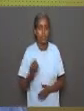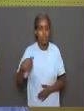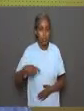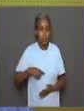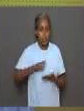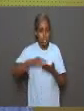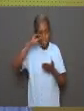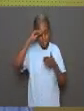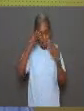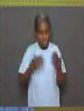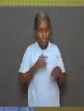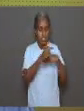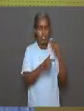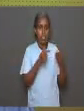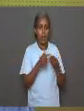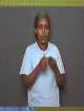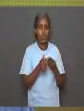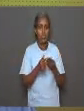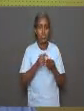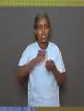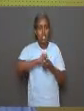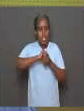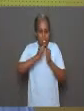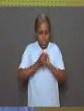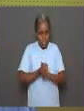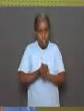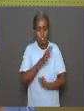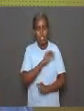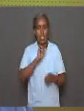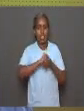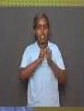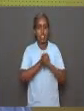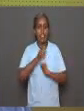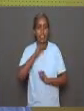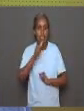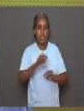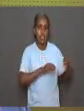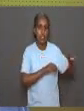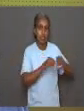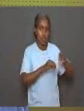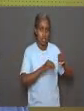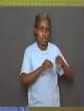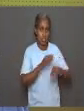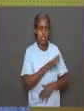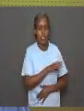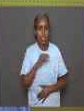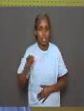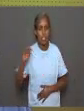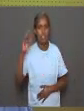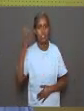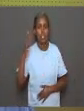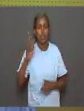also learned about rigid and non-rigid motion and the type